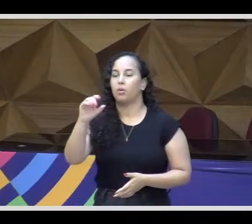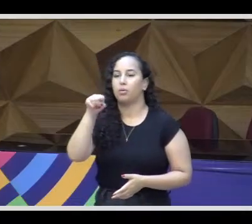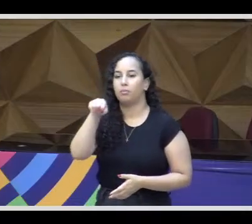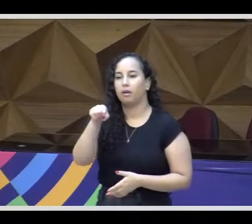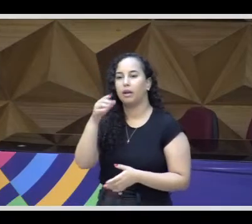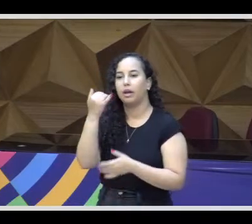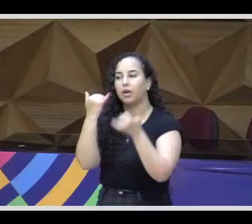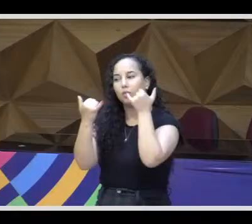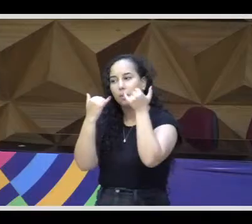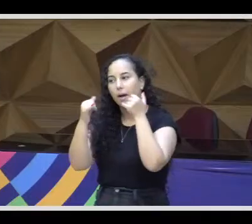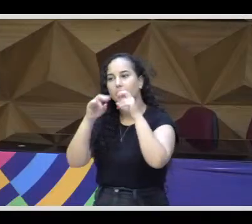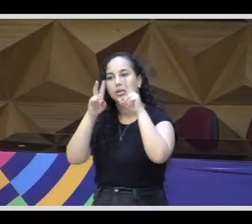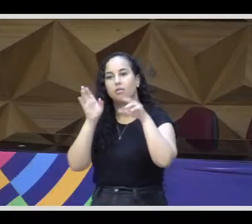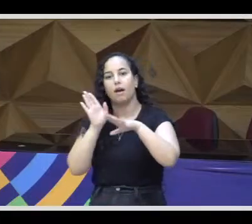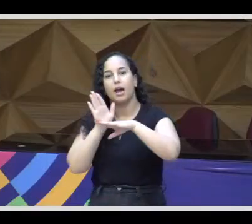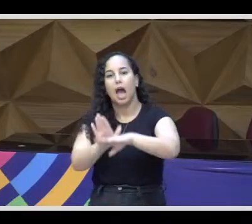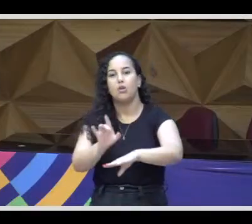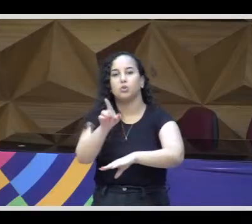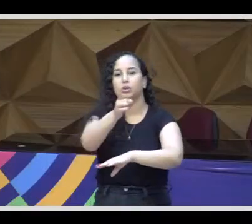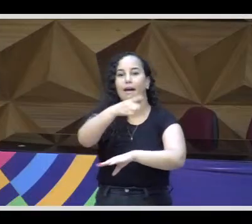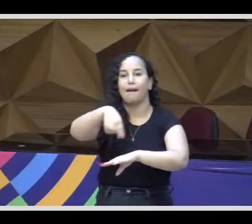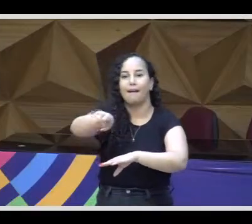will help voters to